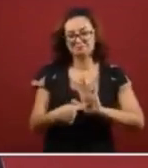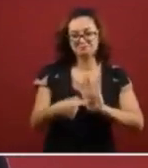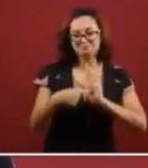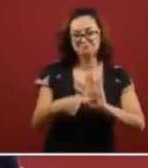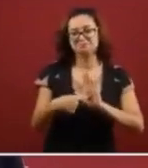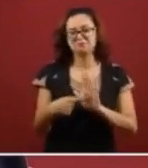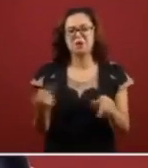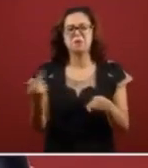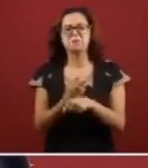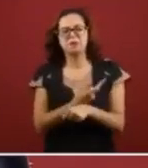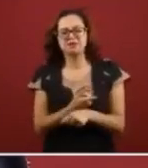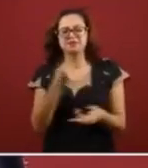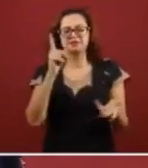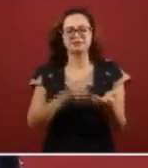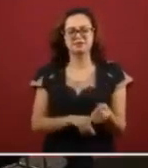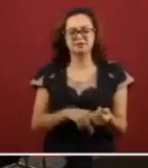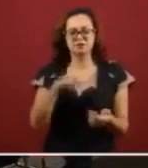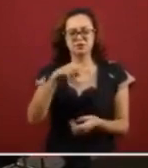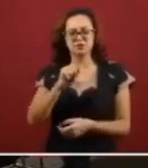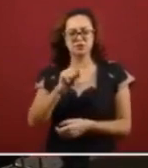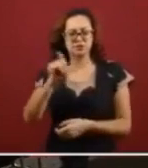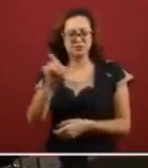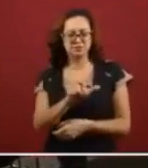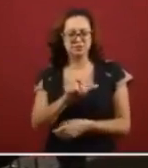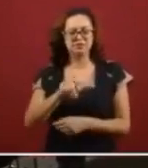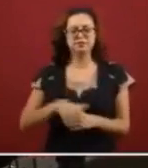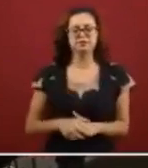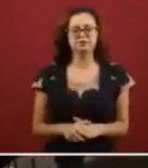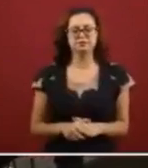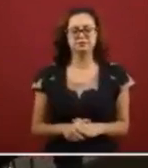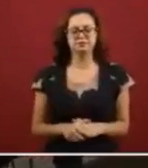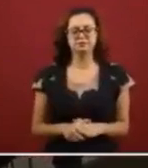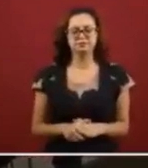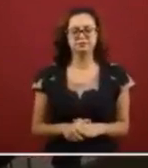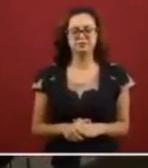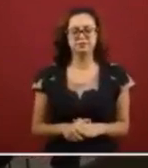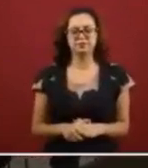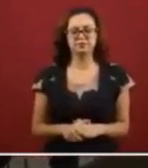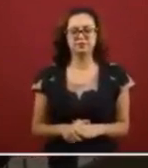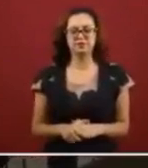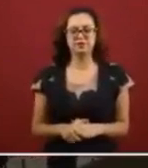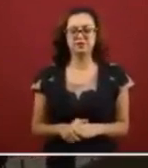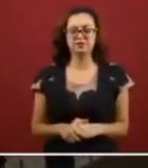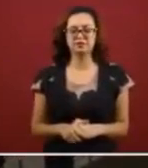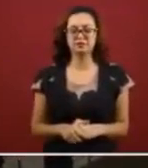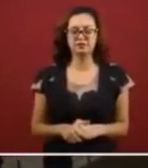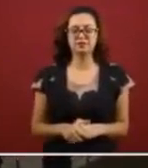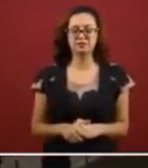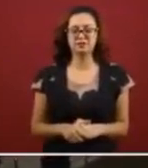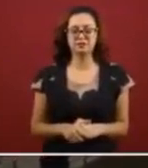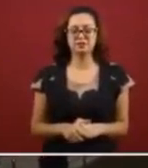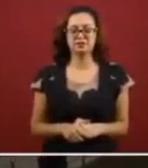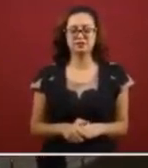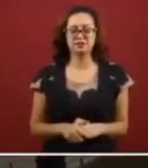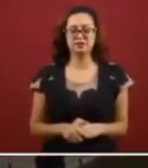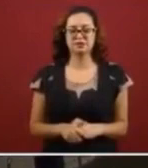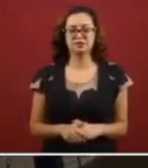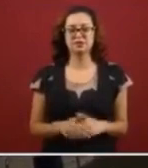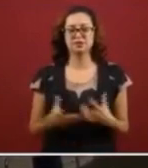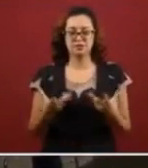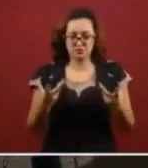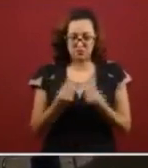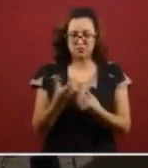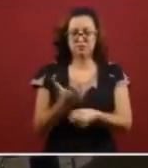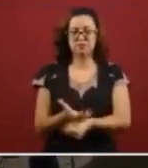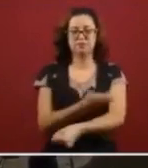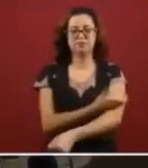she exposed Notimex, what Notimex is doing, que la acompañe Jesús, and